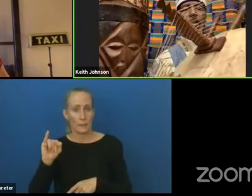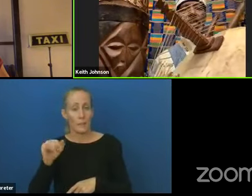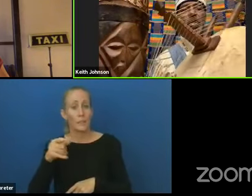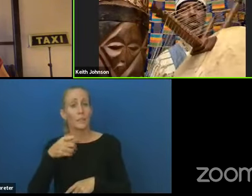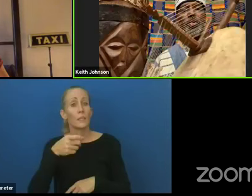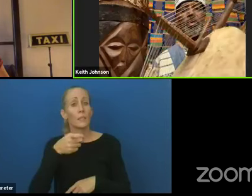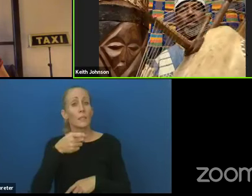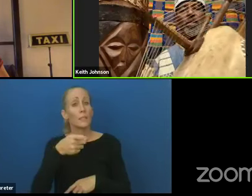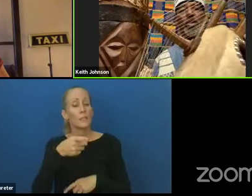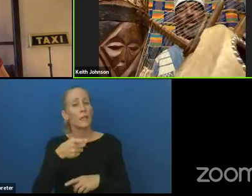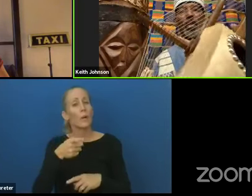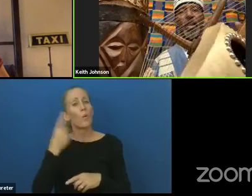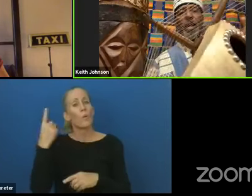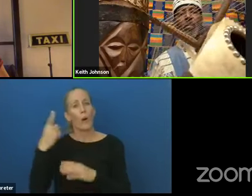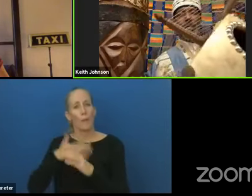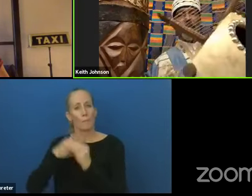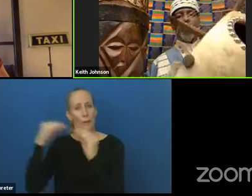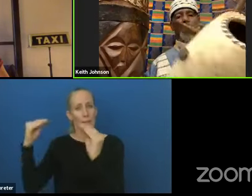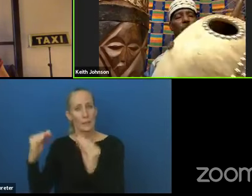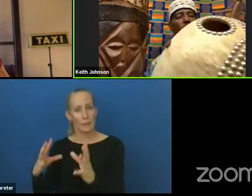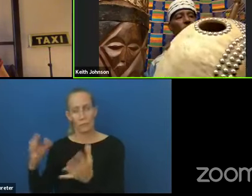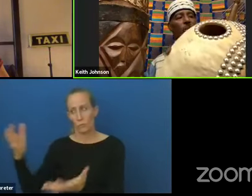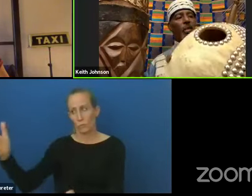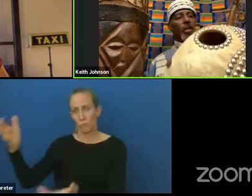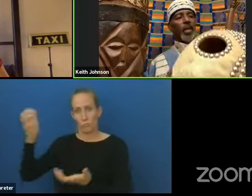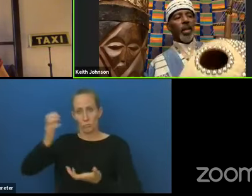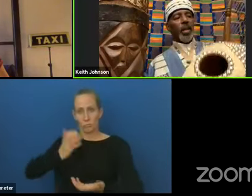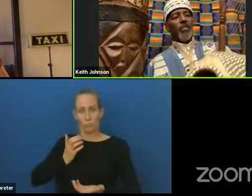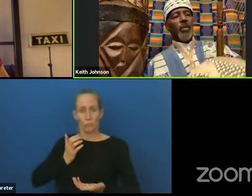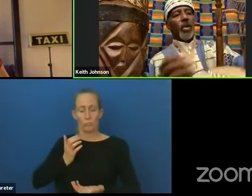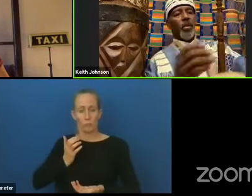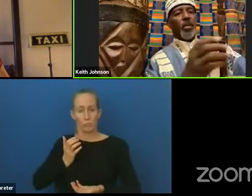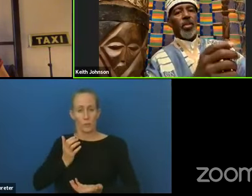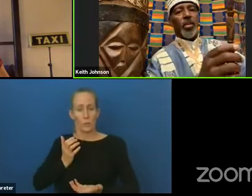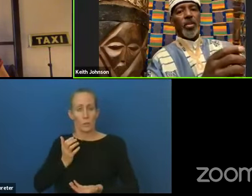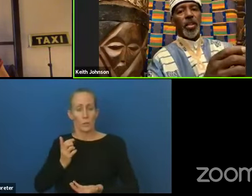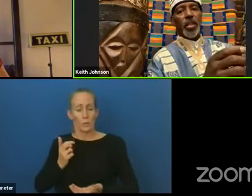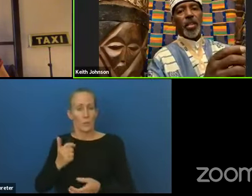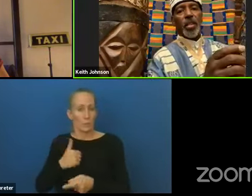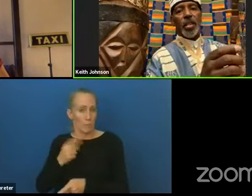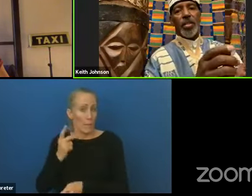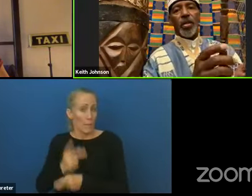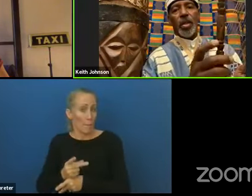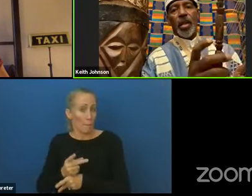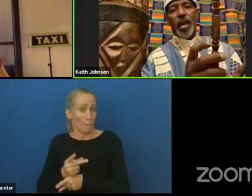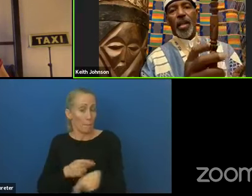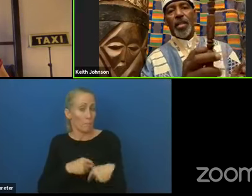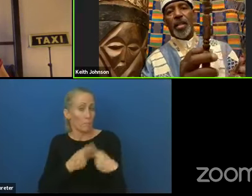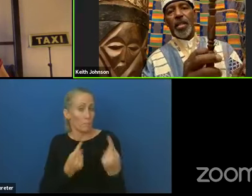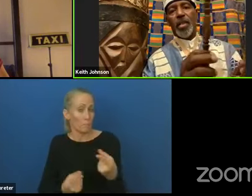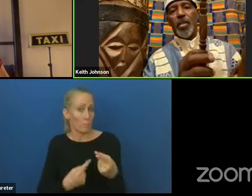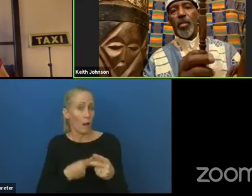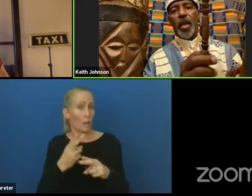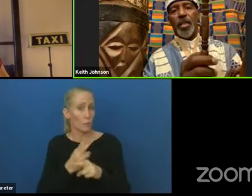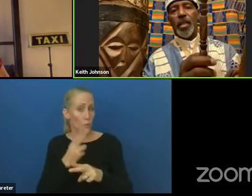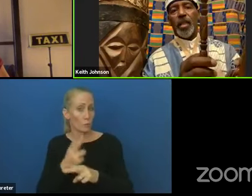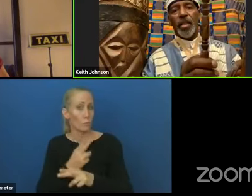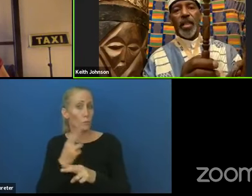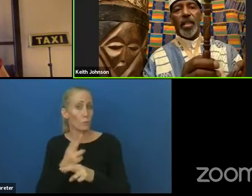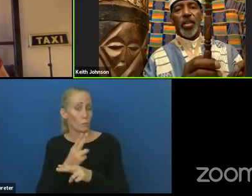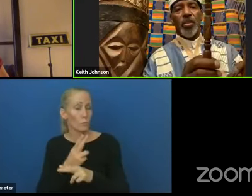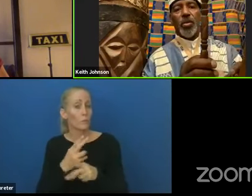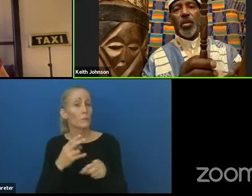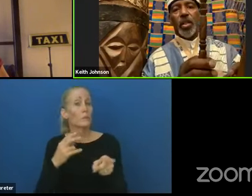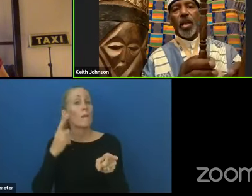of my teachers, and I was able to get it from him and use it so that I could continue my